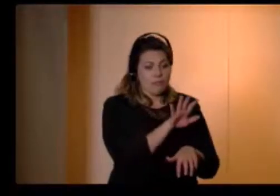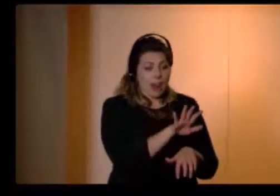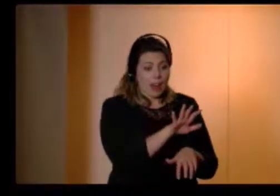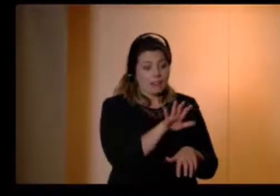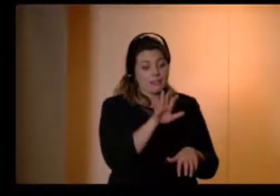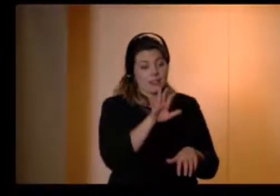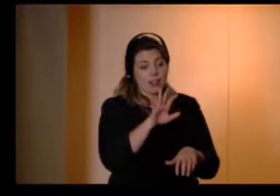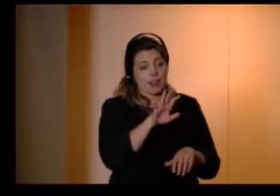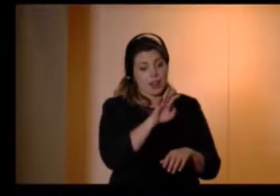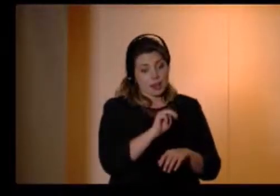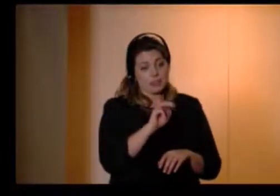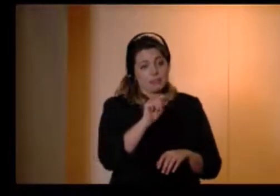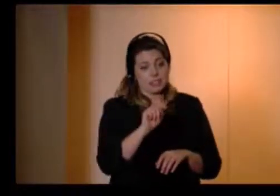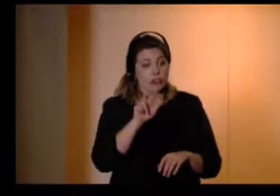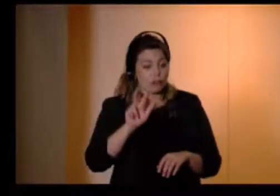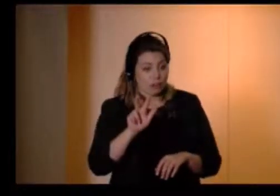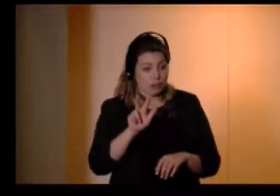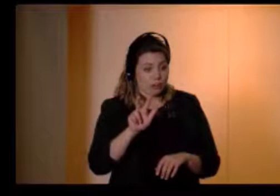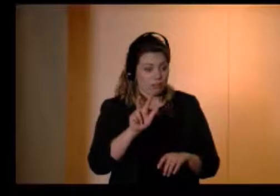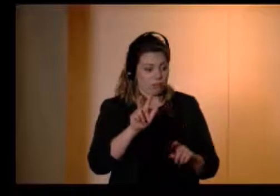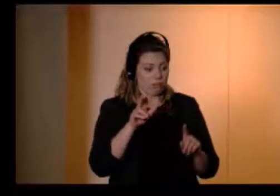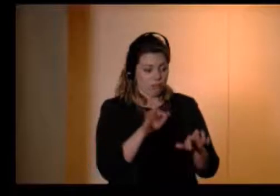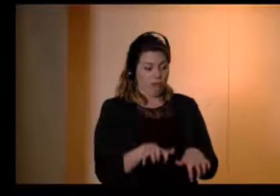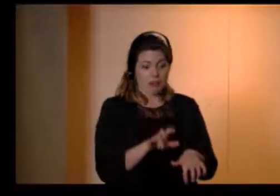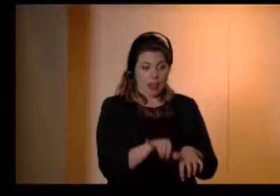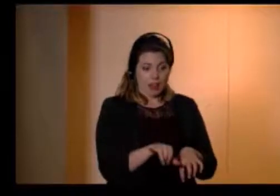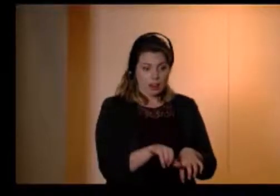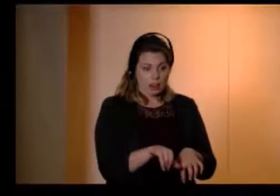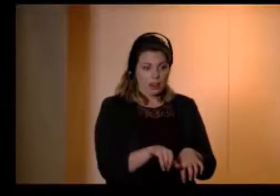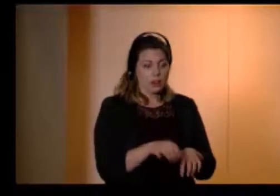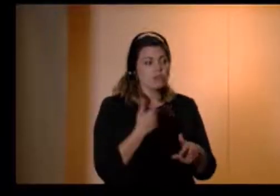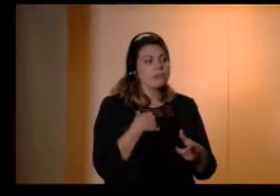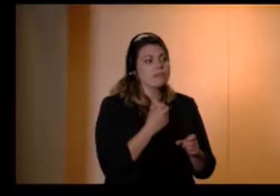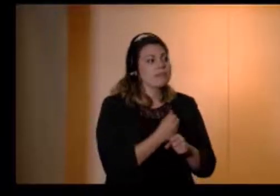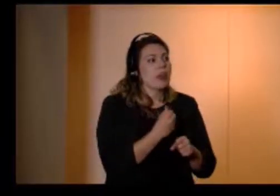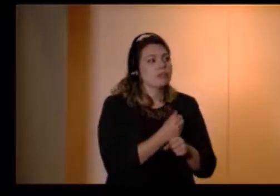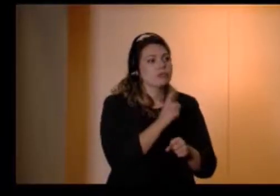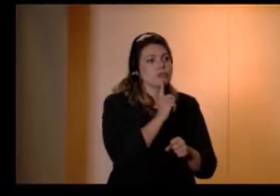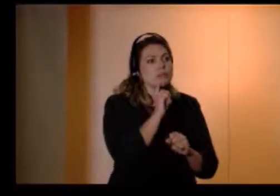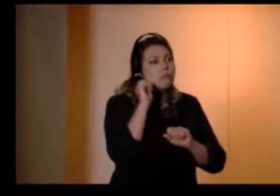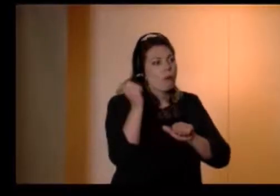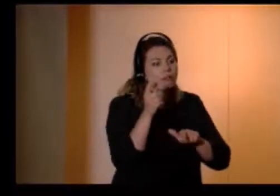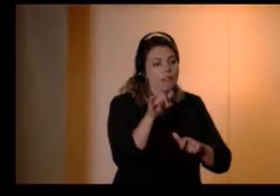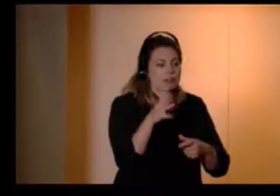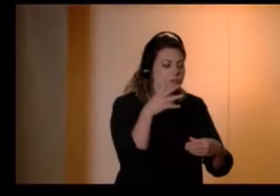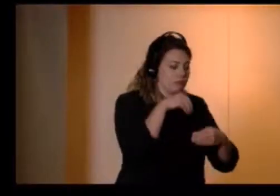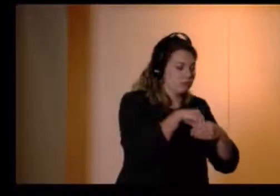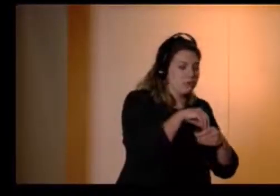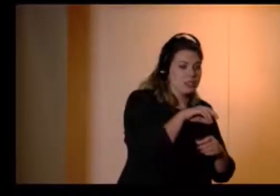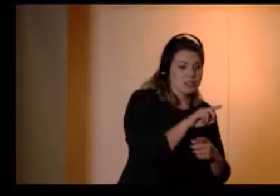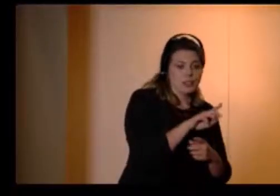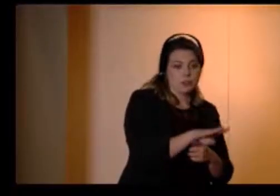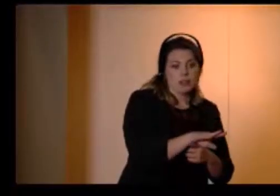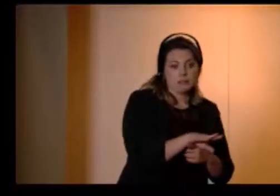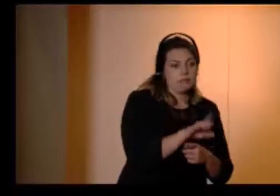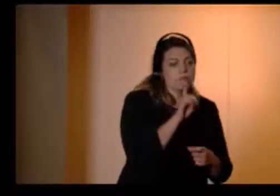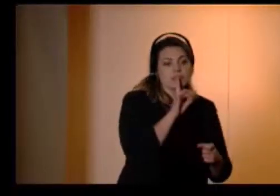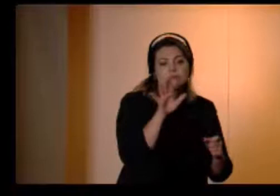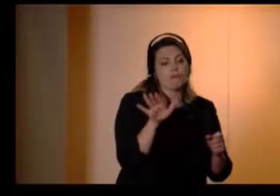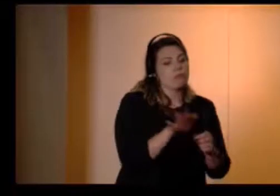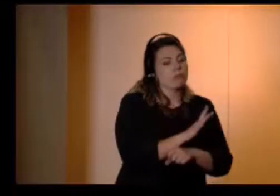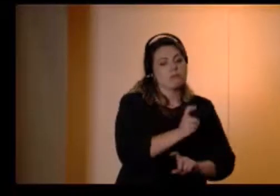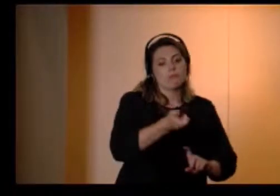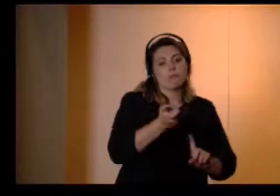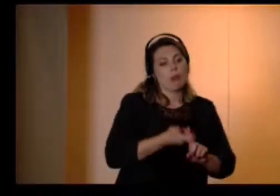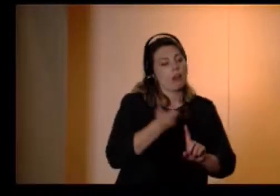5MT3, we've created this whole, brought all of that into the database, and it's completely